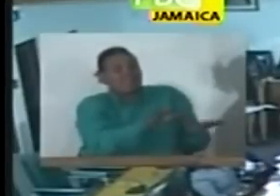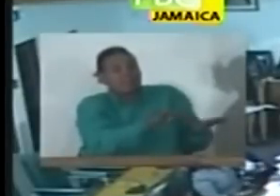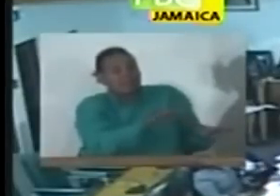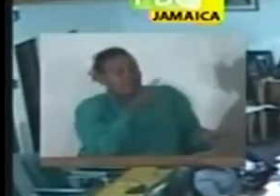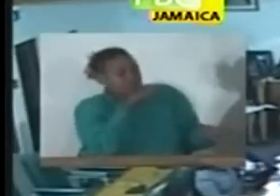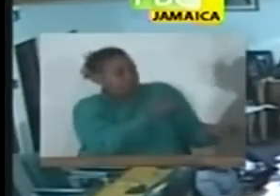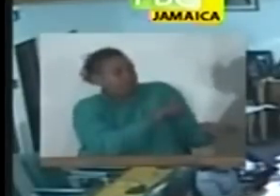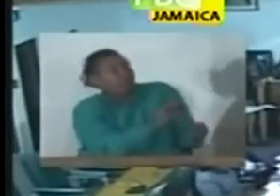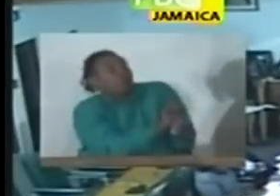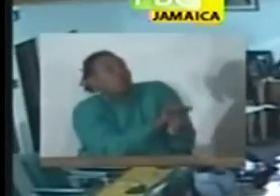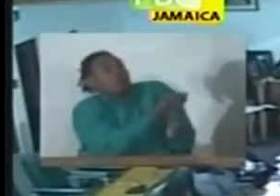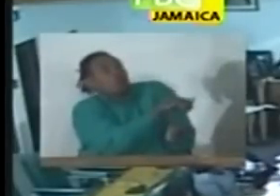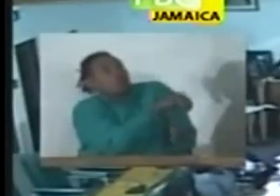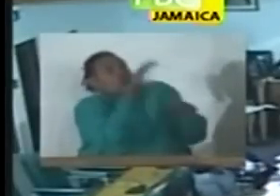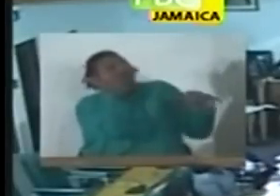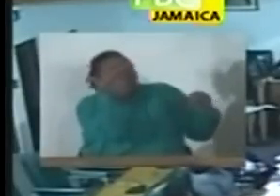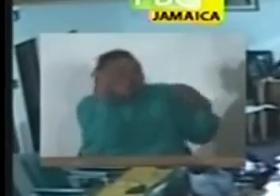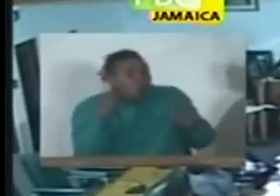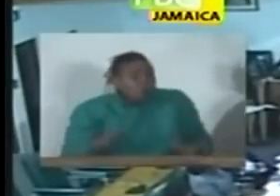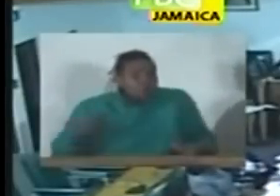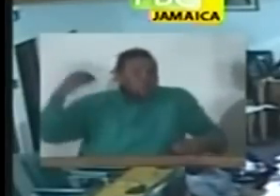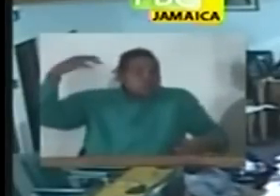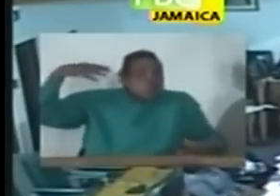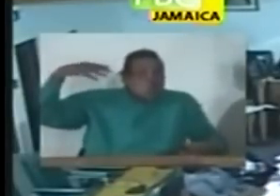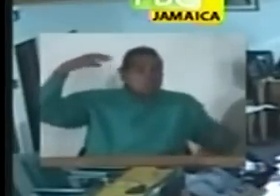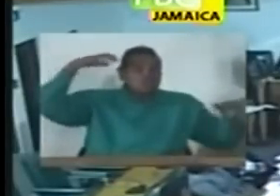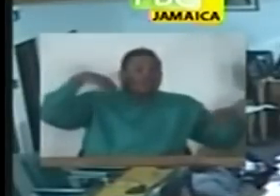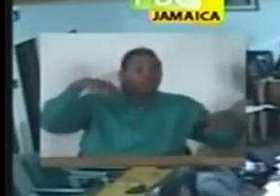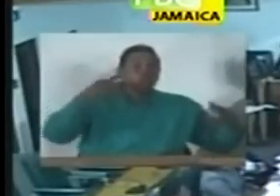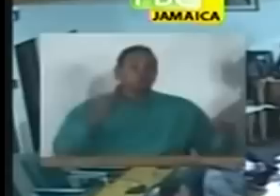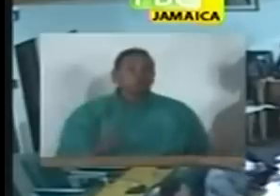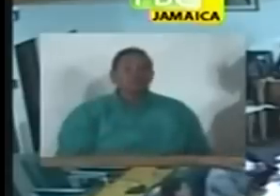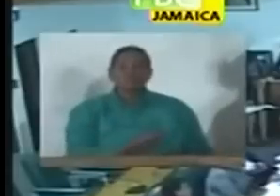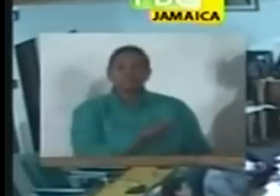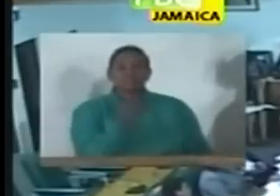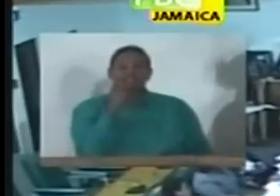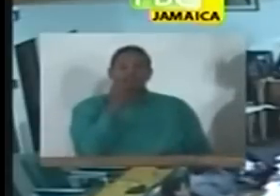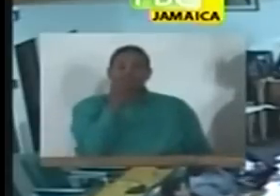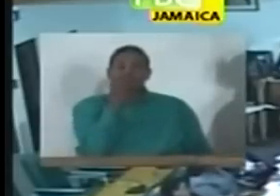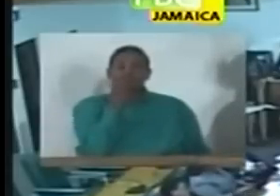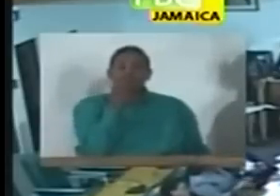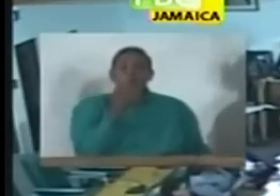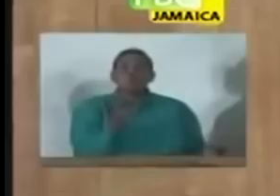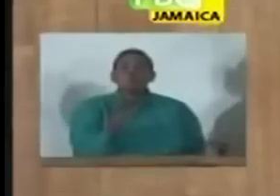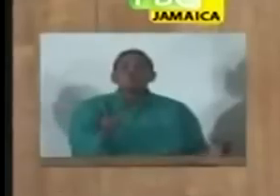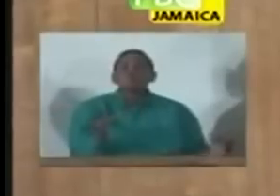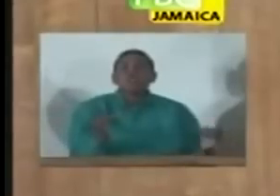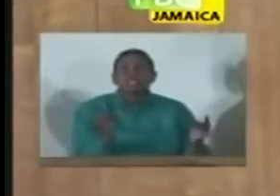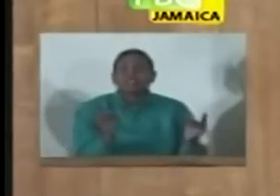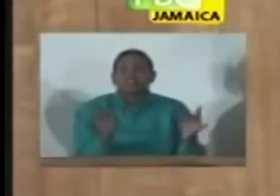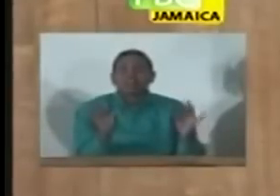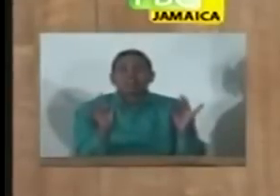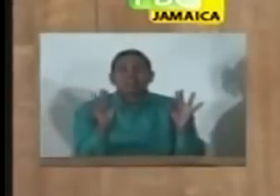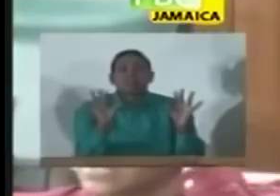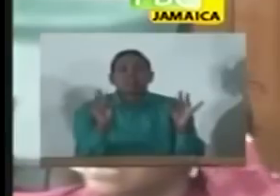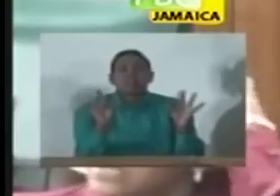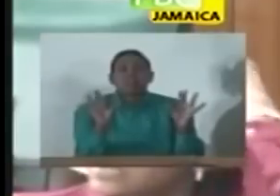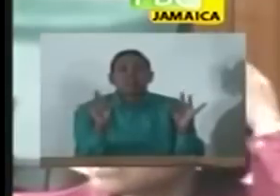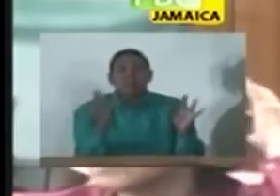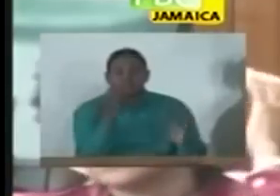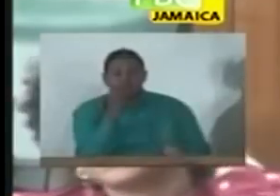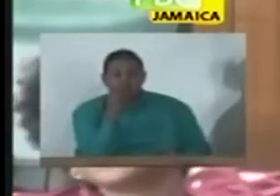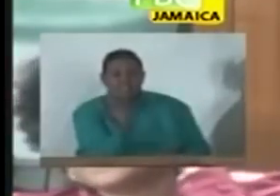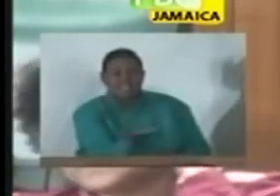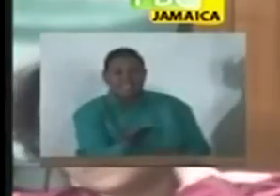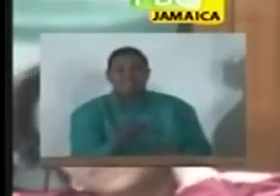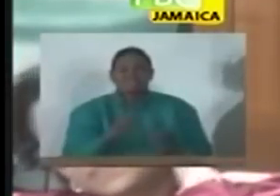order. For the slave-like condition. A point of order. For the slimy food that they serve our brothers and sisters. For the